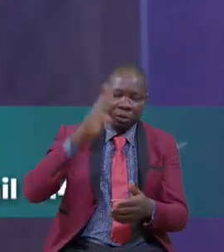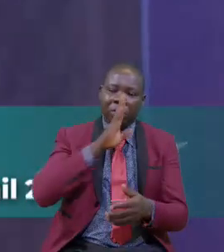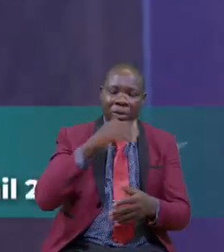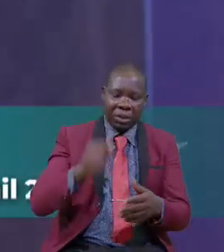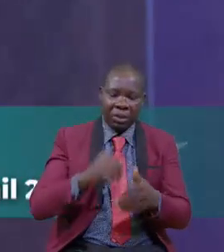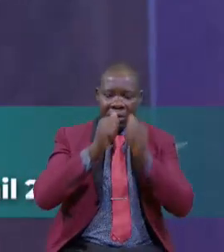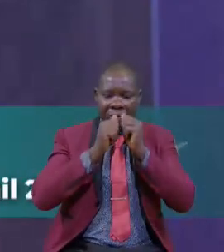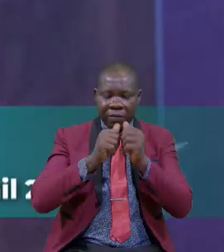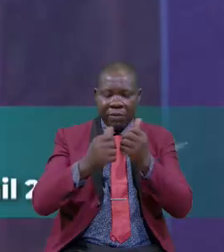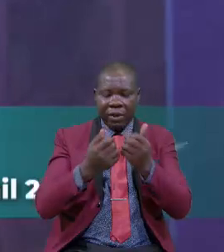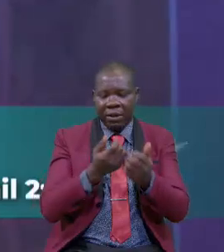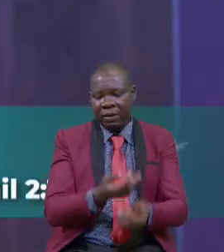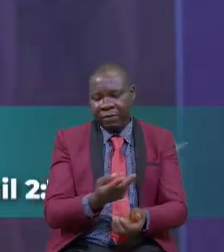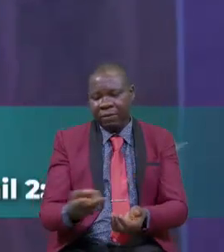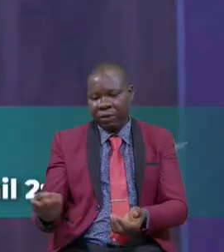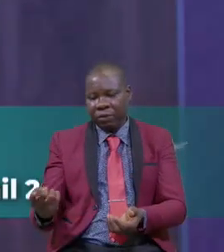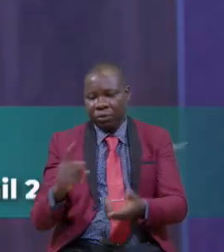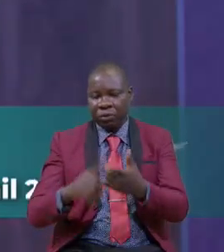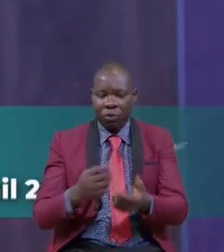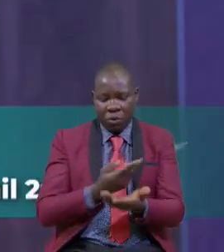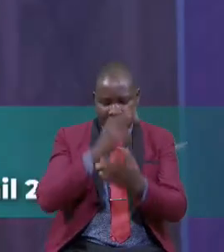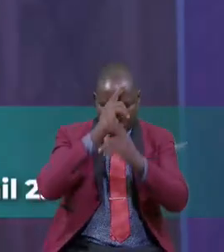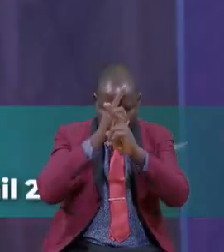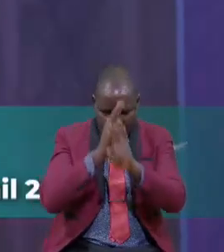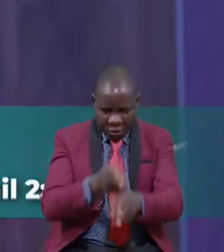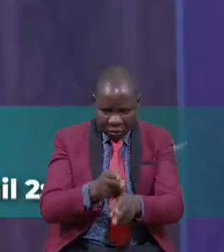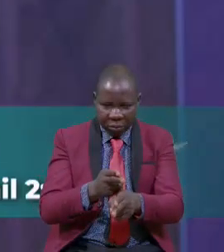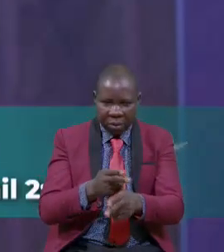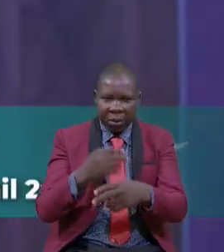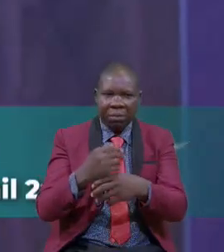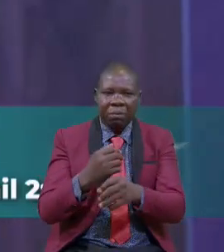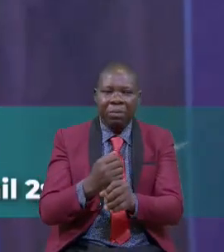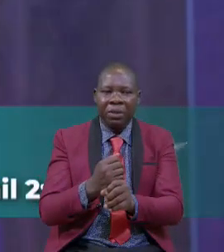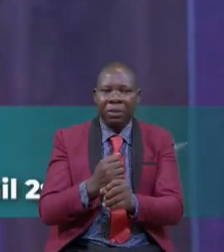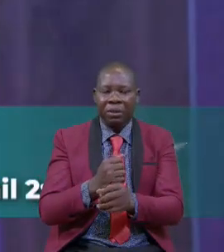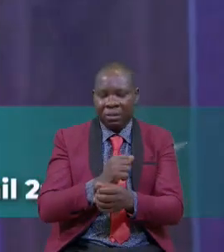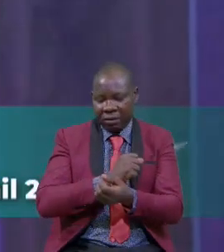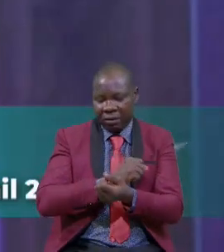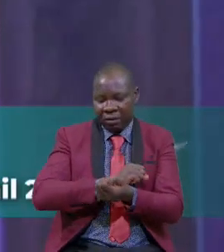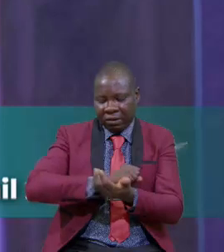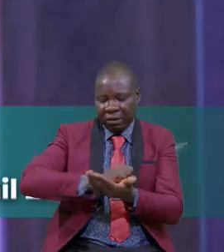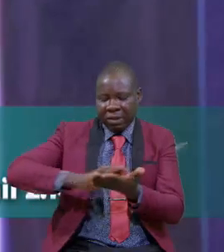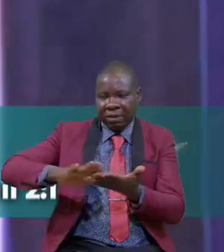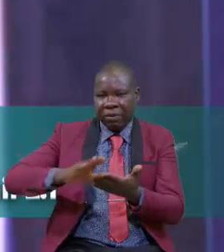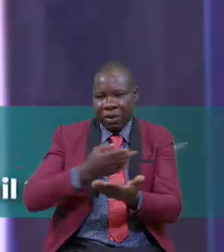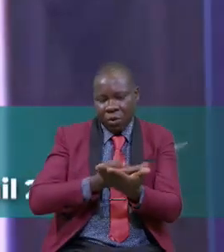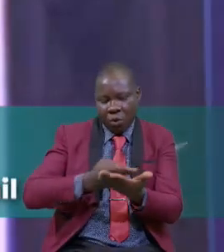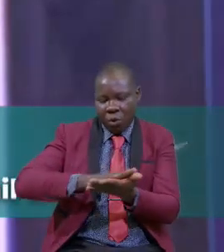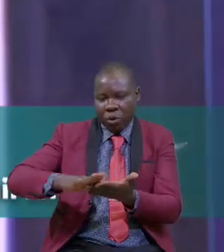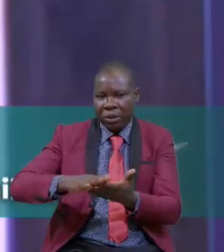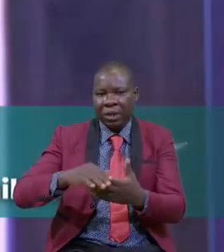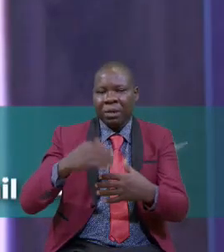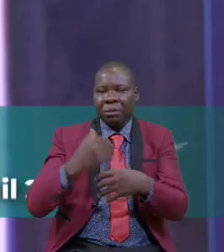says sanctified, purified, made holy, and meet and suitable for the